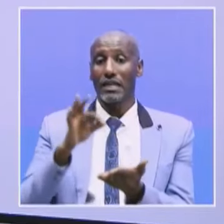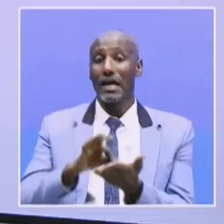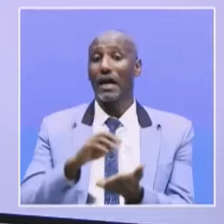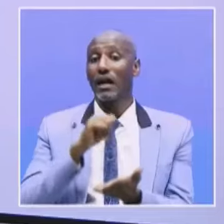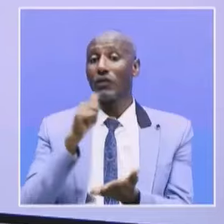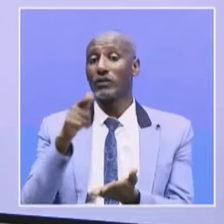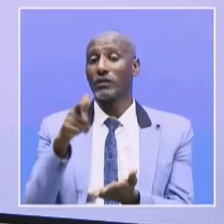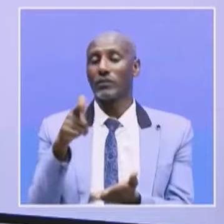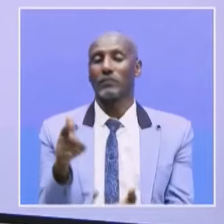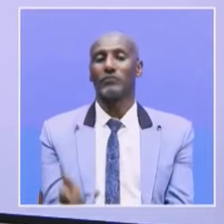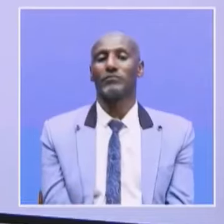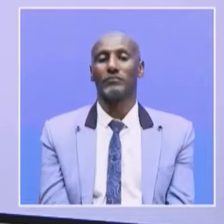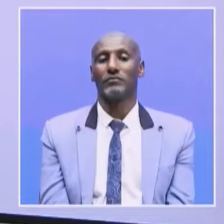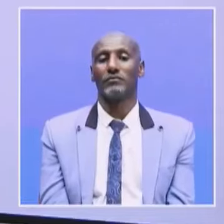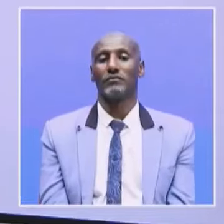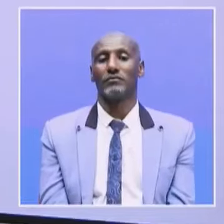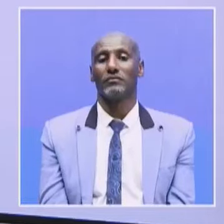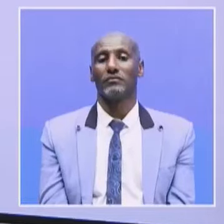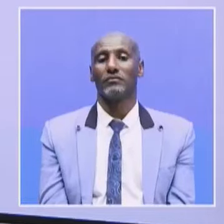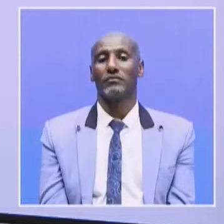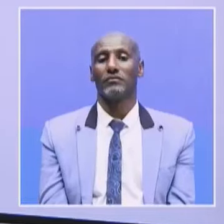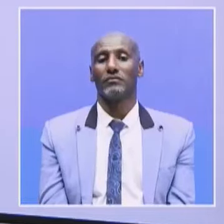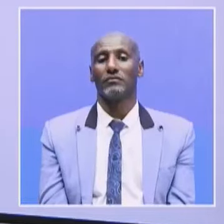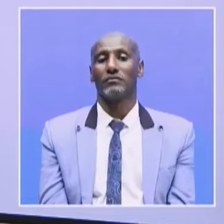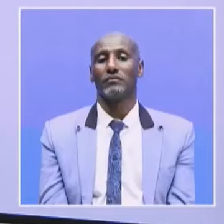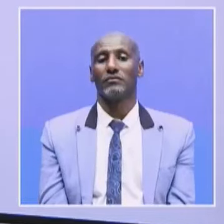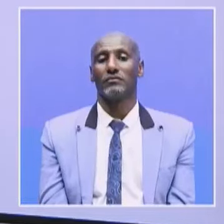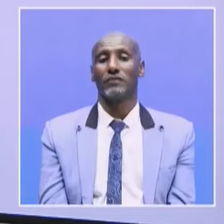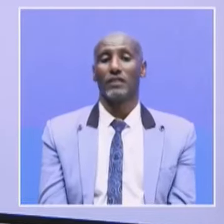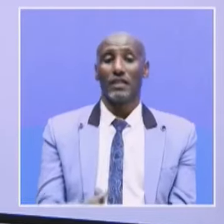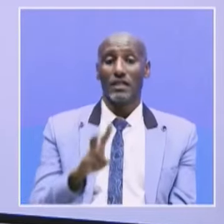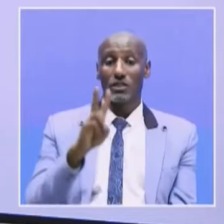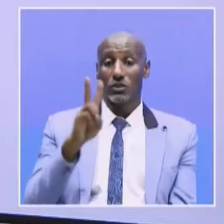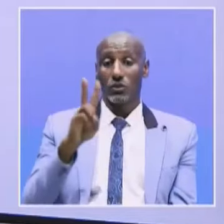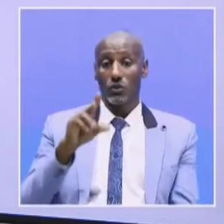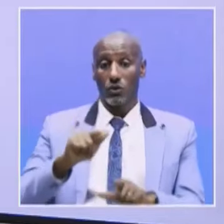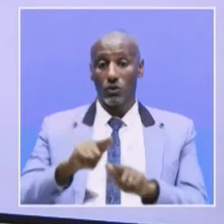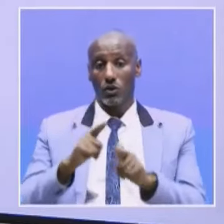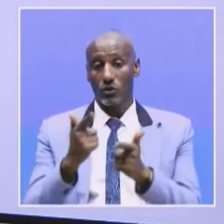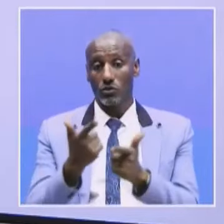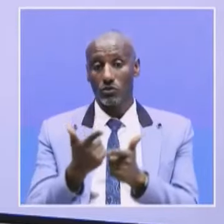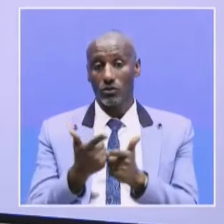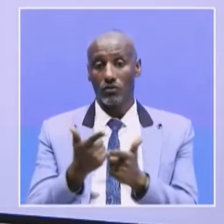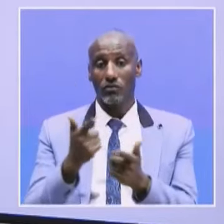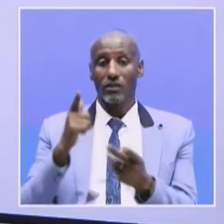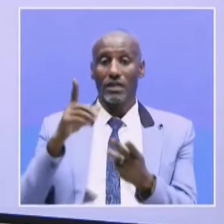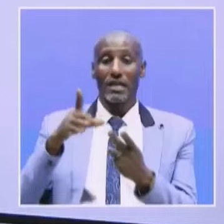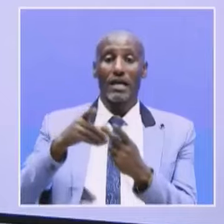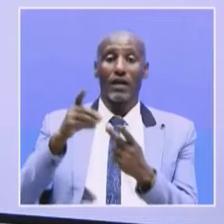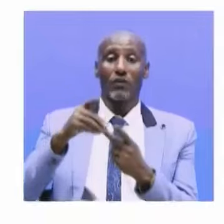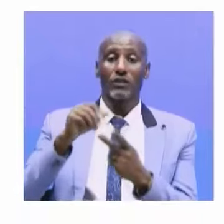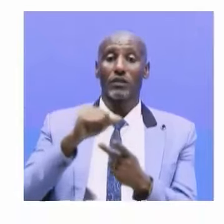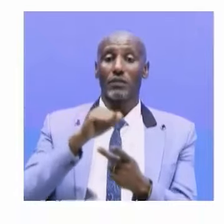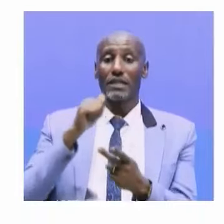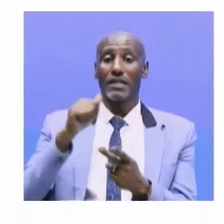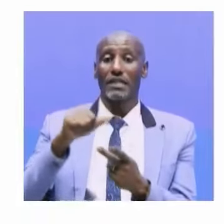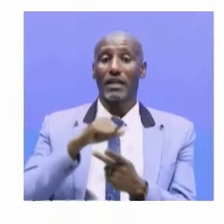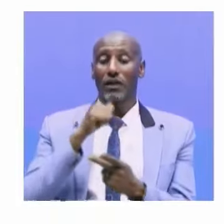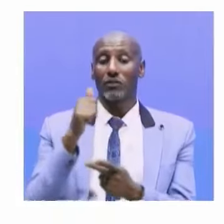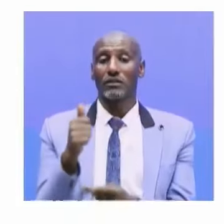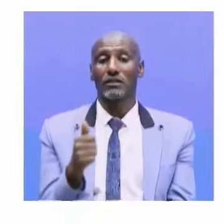starting quantifiers, just don't forget these uncountable and countable nouns. Let us start today's